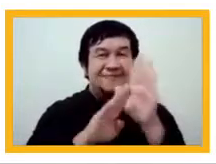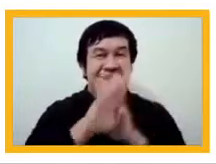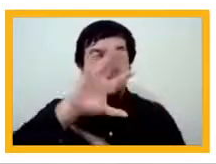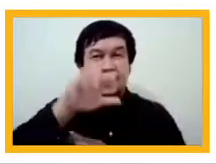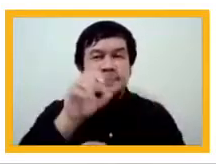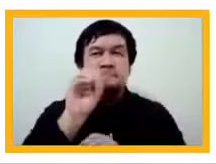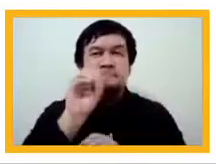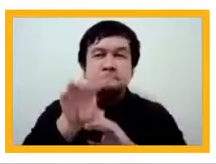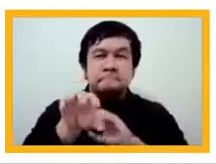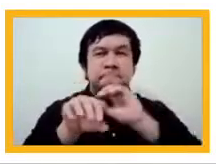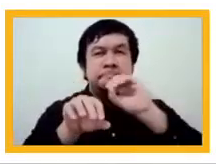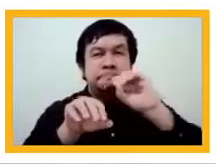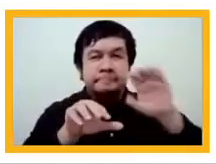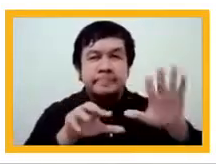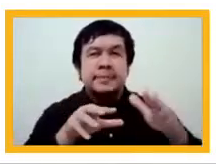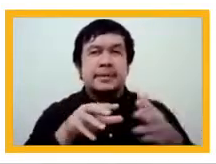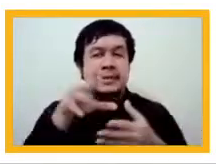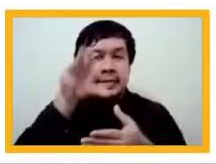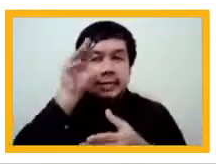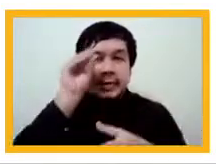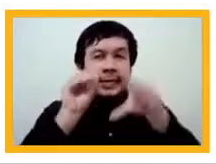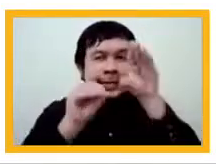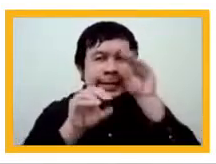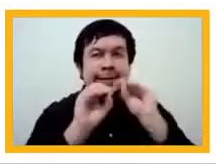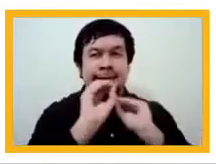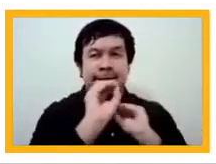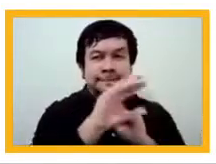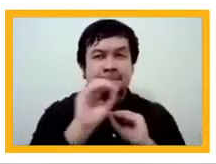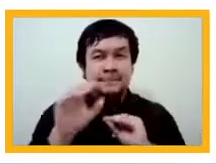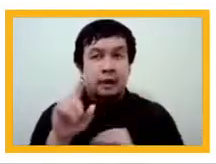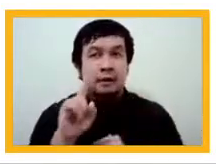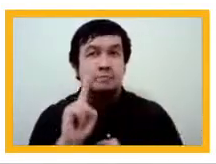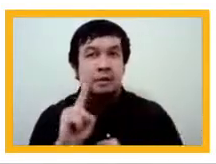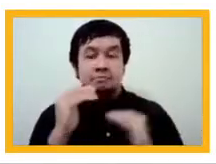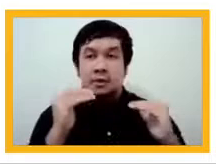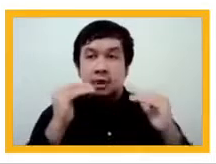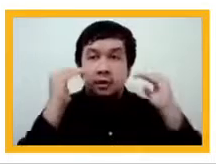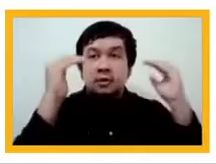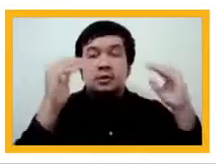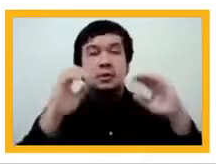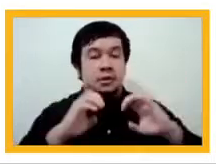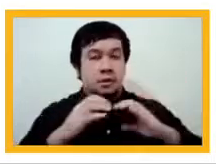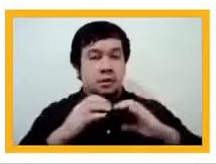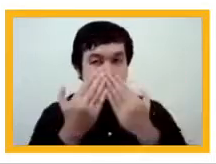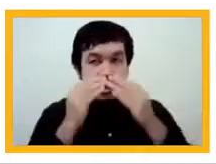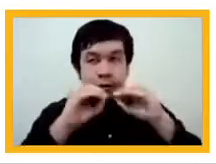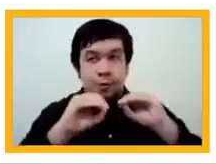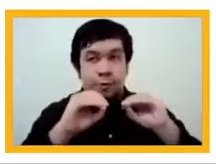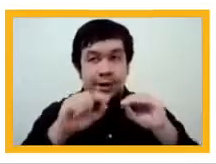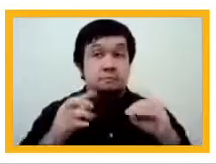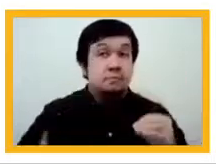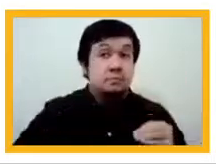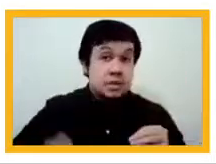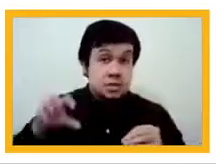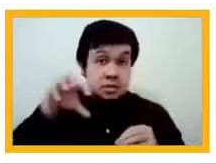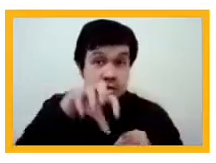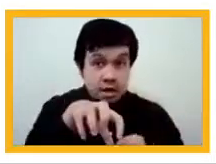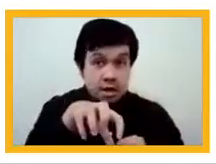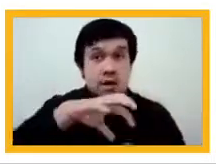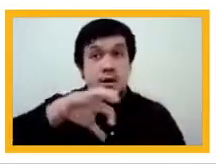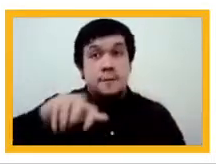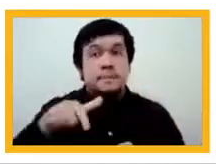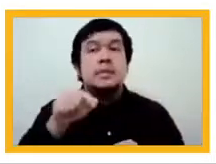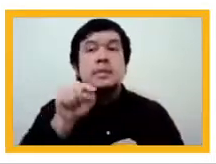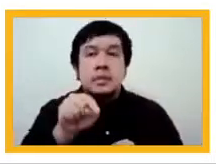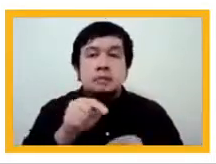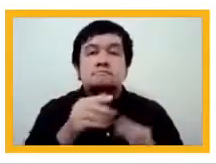higher education project in Bangladesh, and we are preparing, for example, high-tech agriculture university project